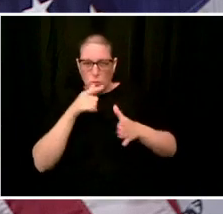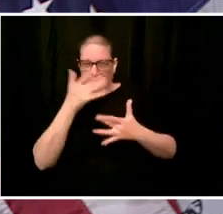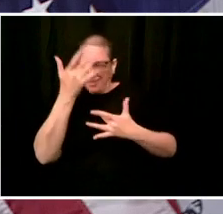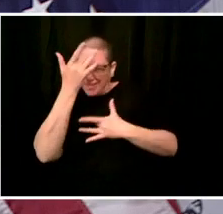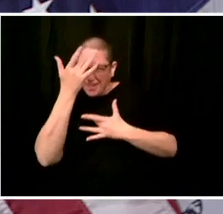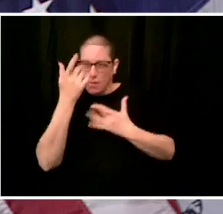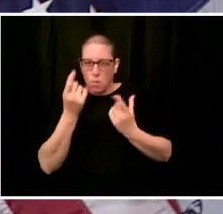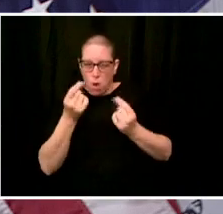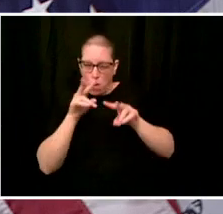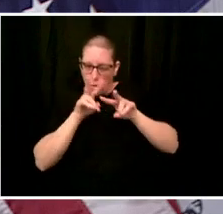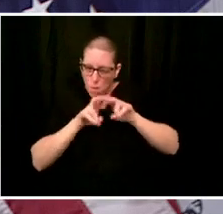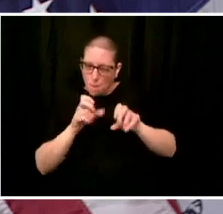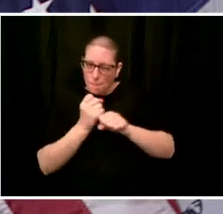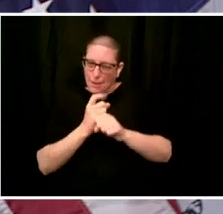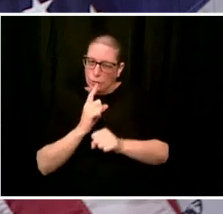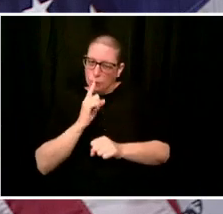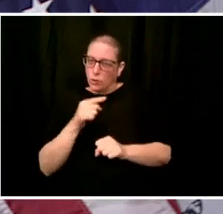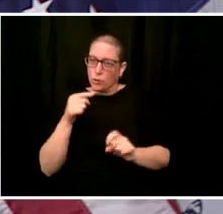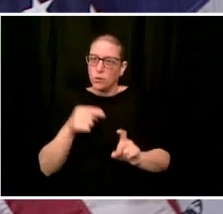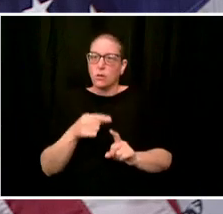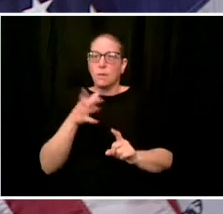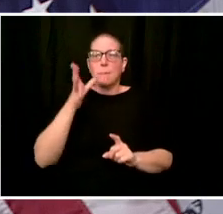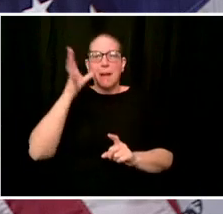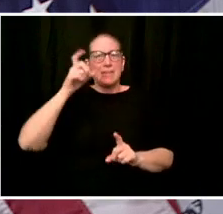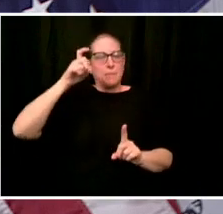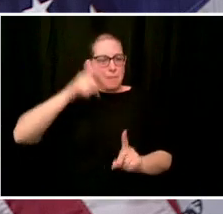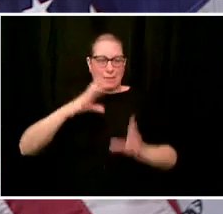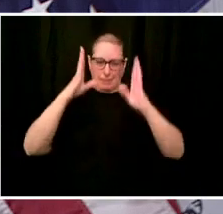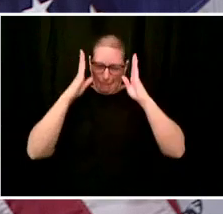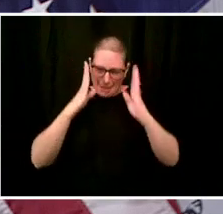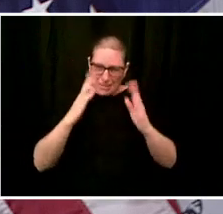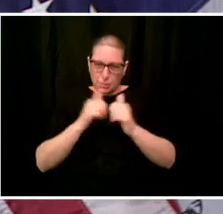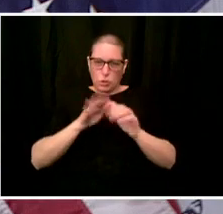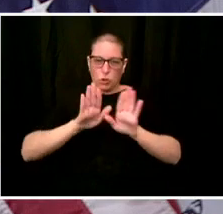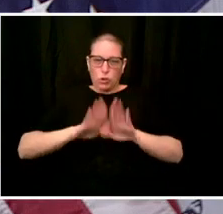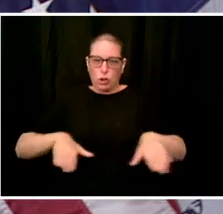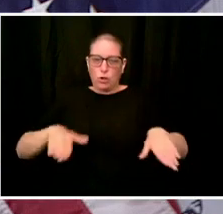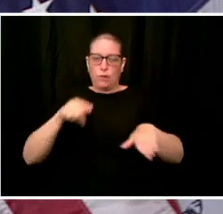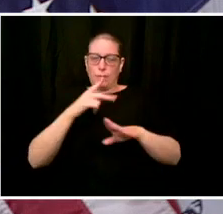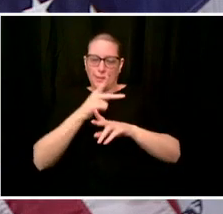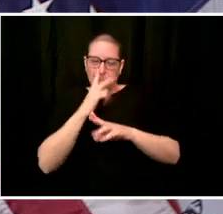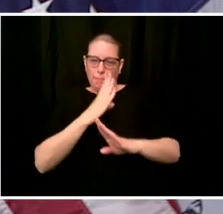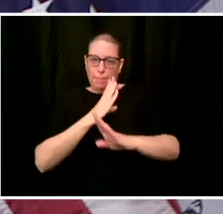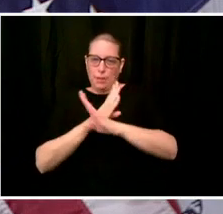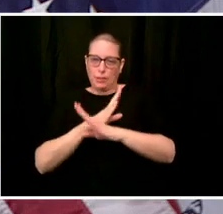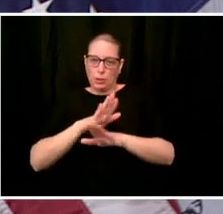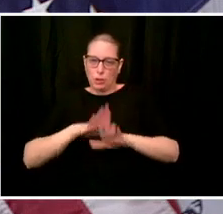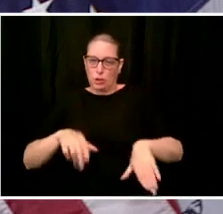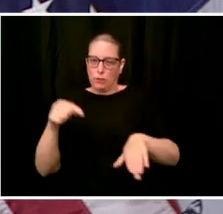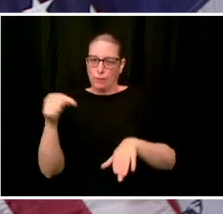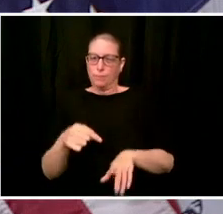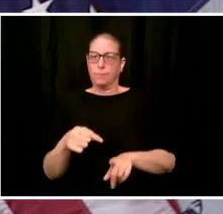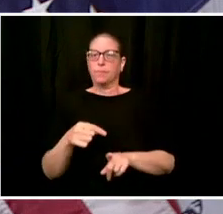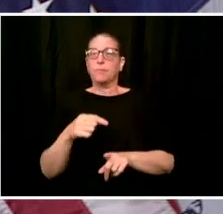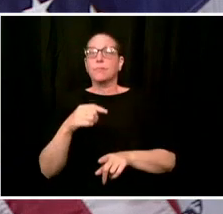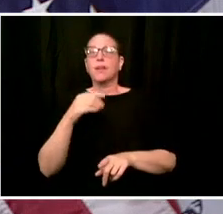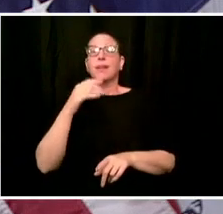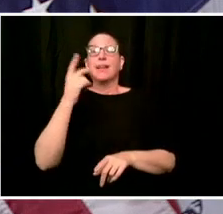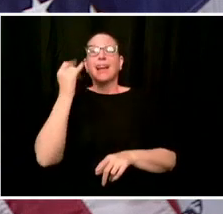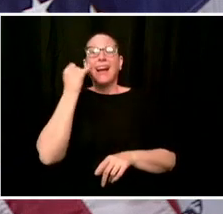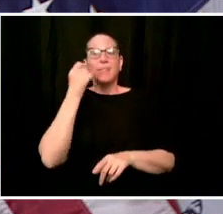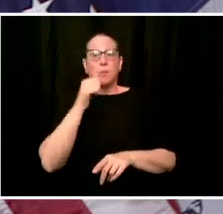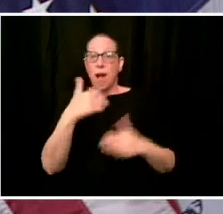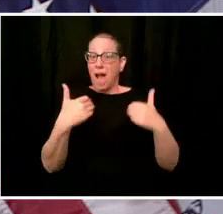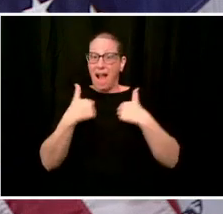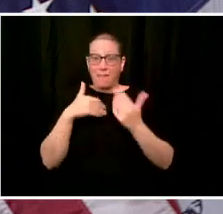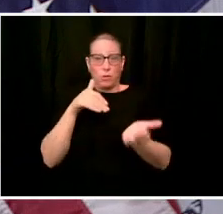protected. And I keep emphasizing if someone doesn't have a doctor of their own, they can be connected through 311 to a health and